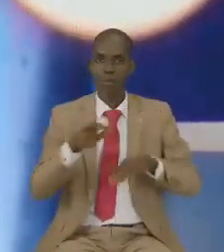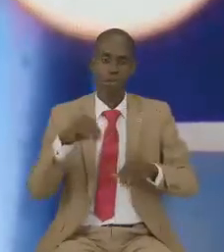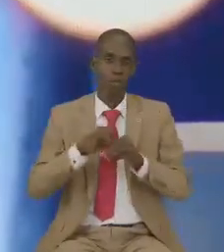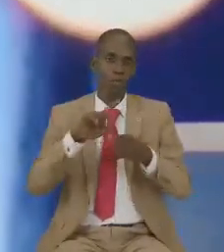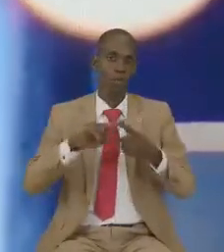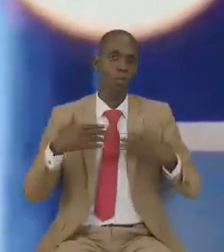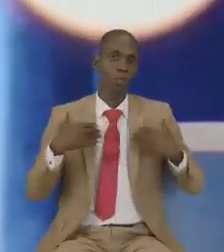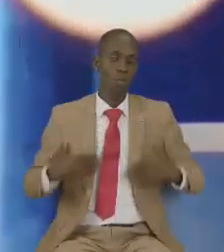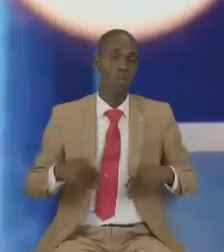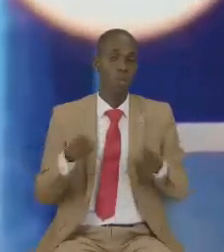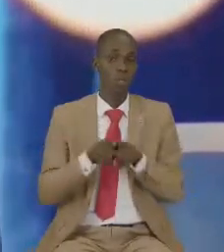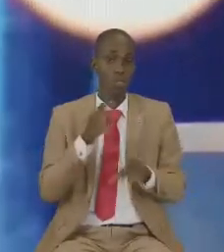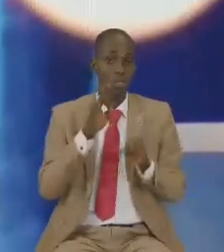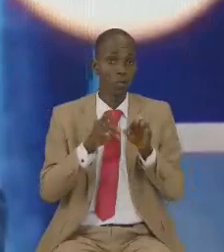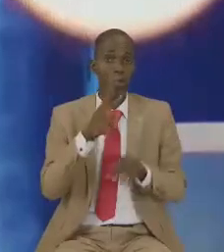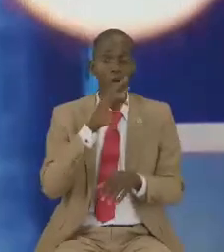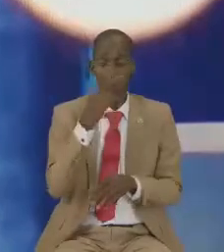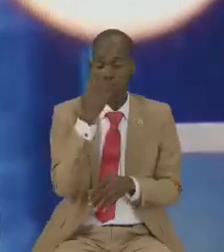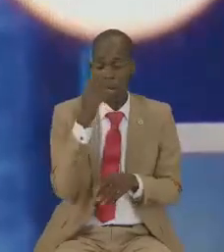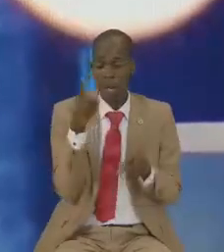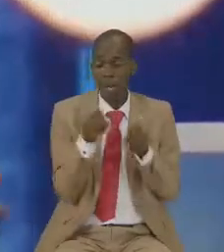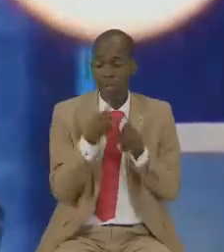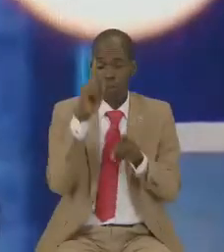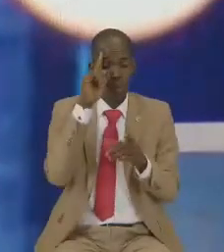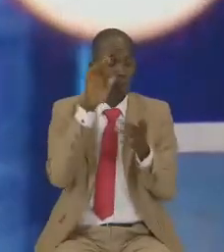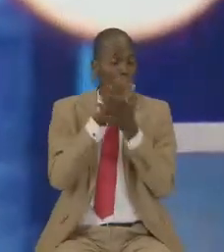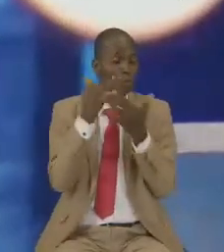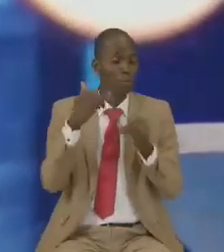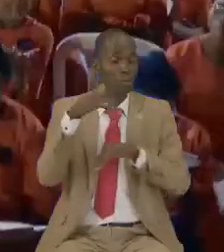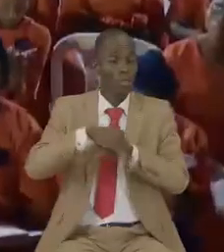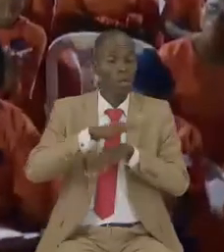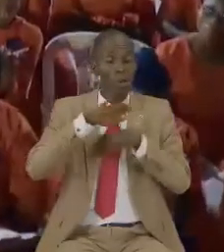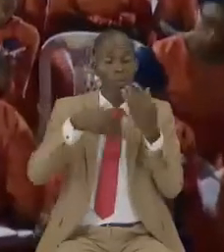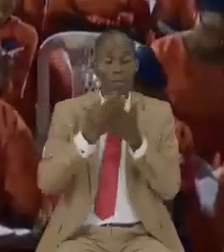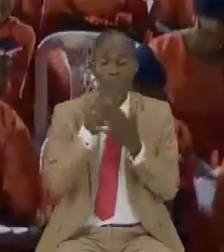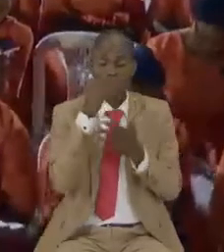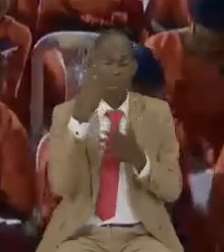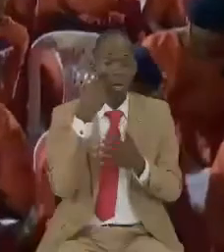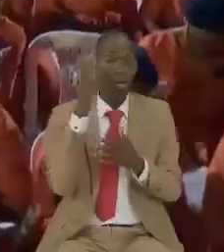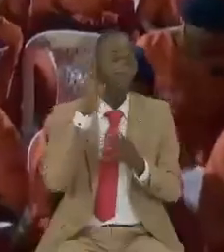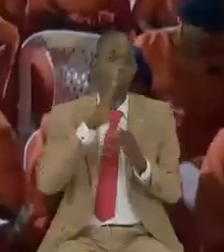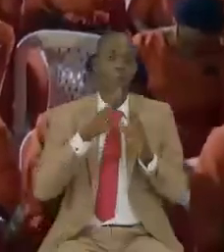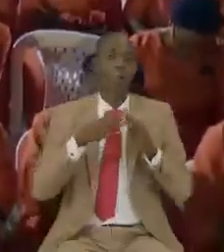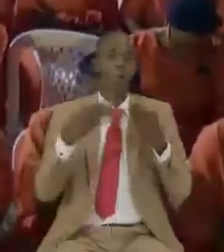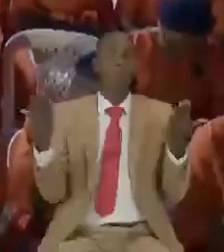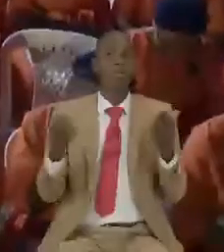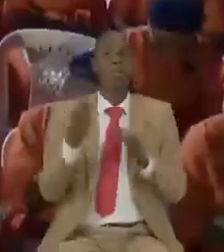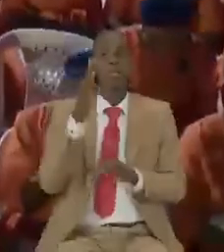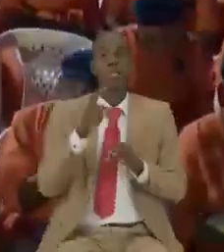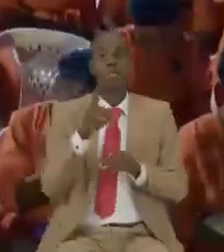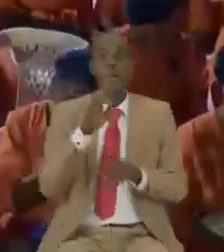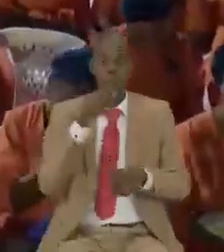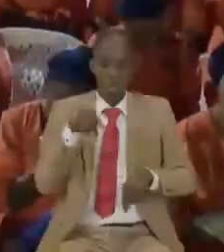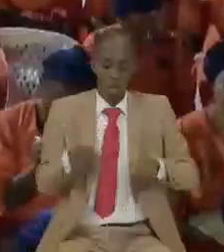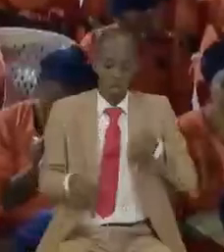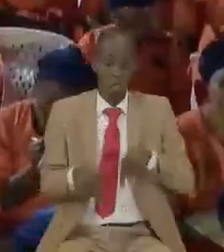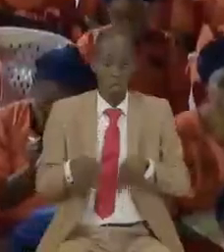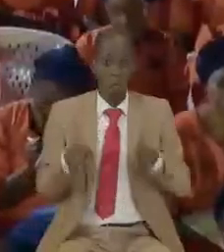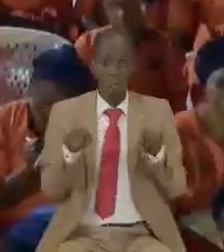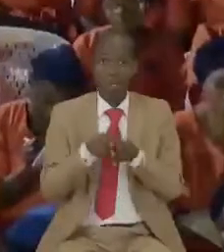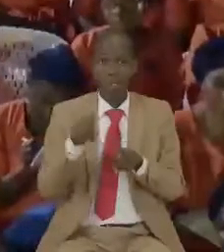as you believe tonight, those blind eyes will open. If you are lame, as you believe